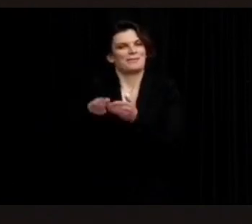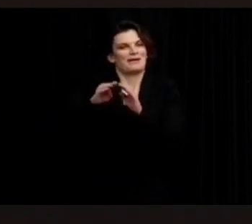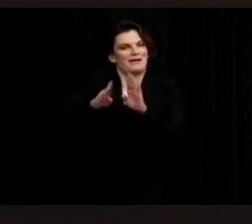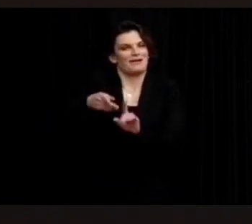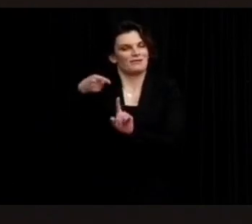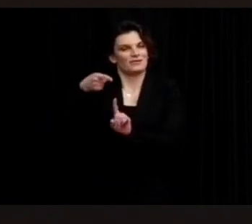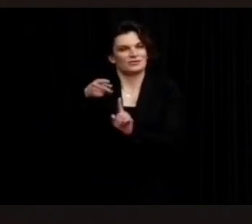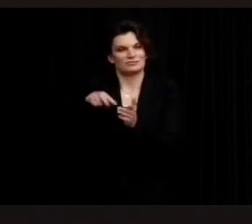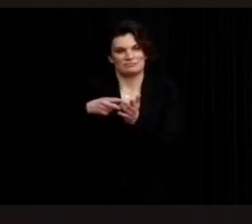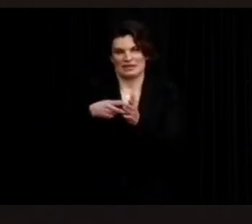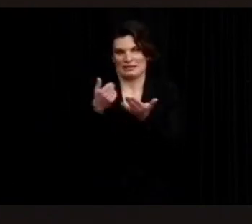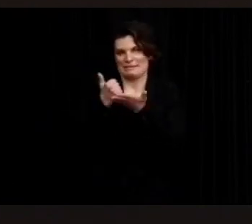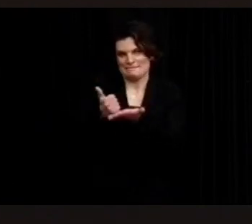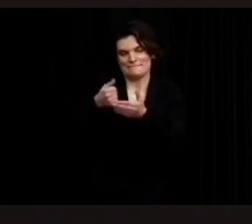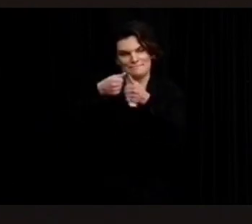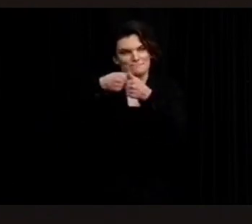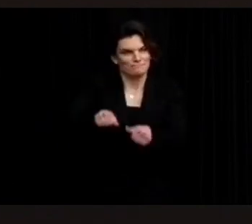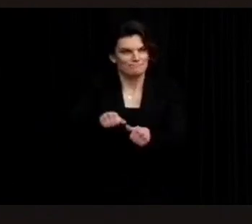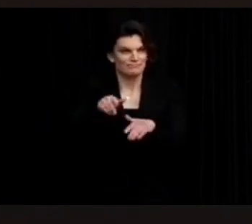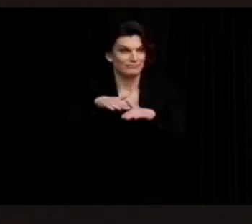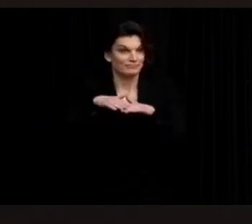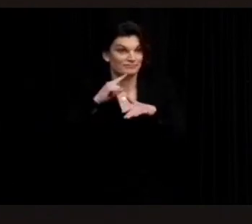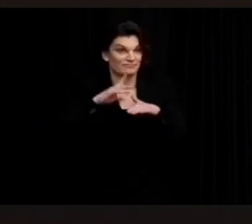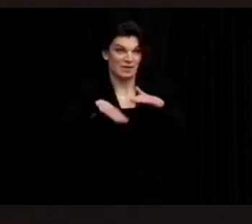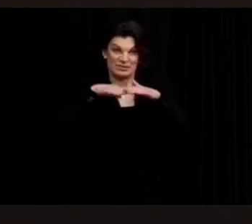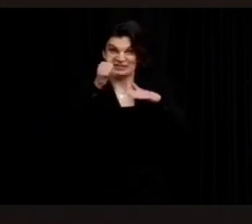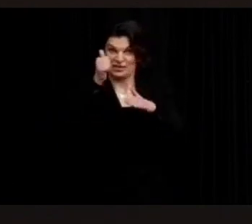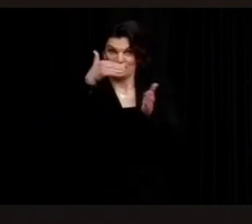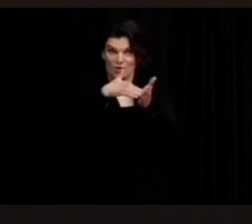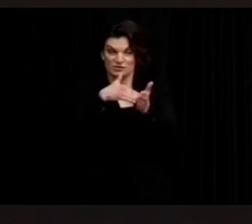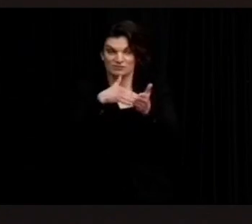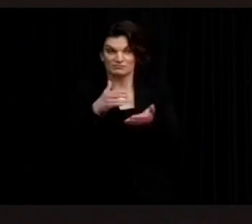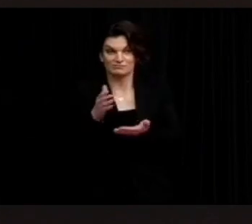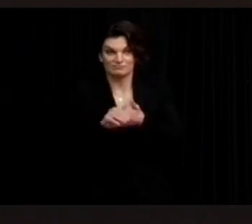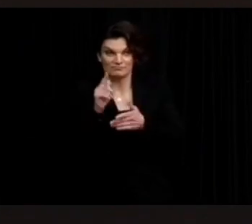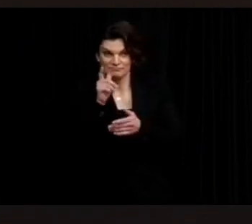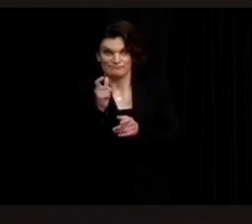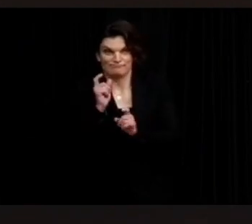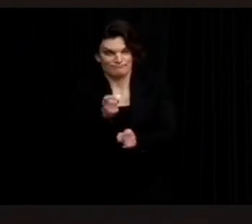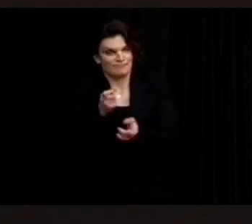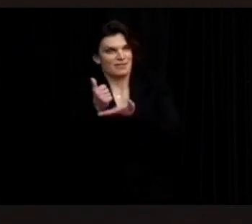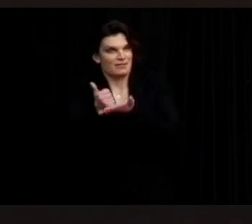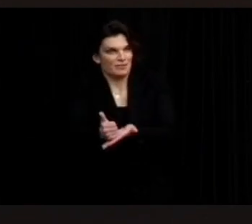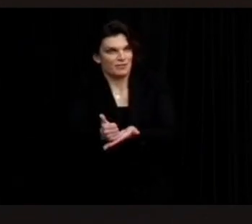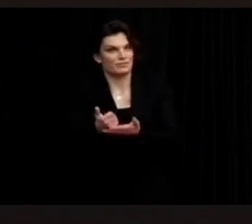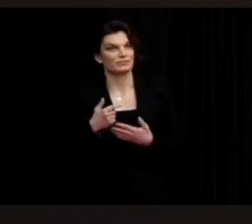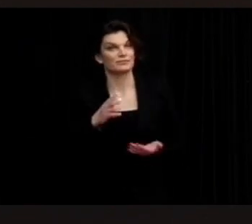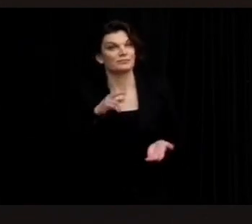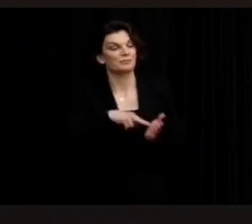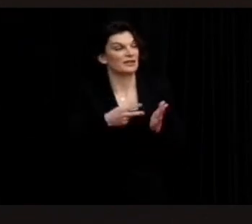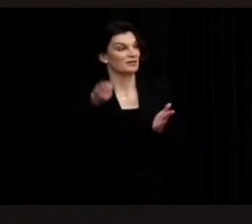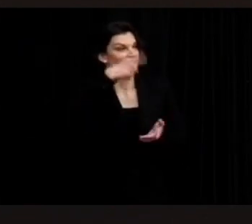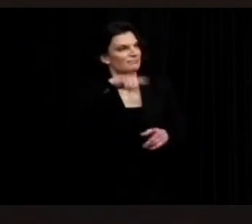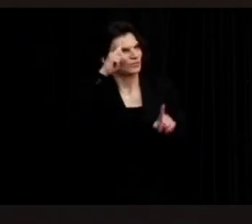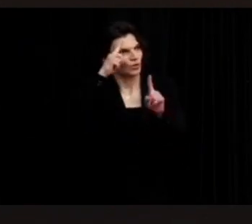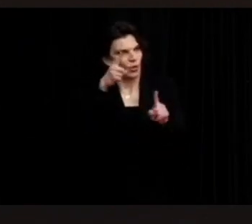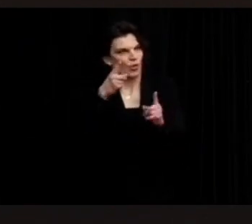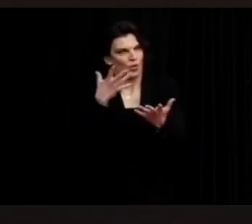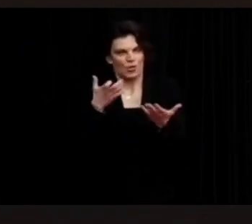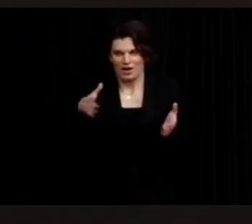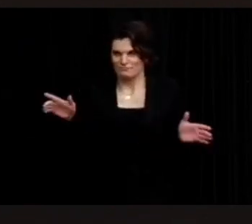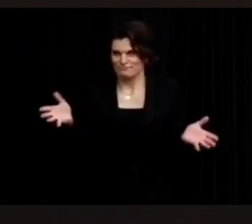offers down payment assistance up to $10,000. We're all driving toward a shared housing goal. At